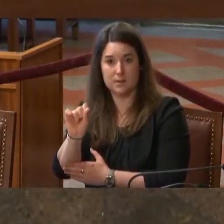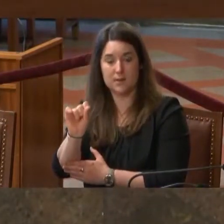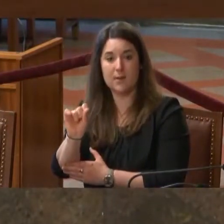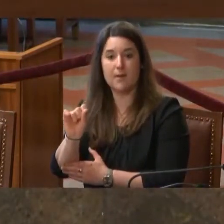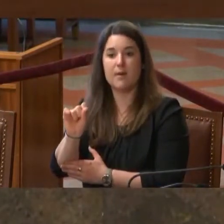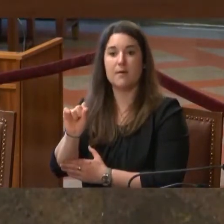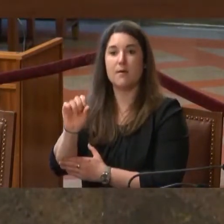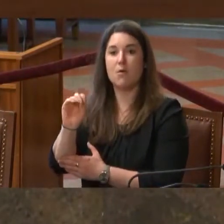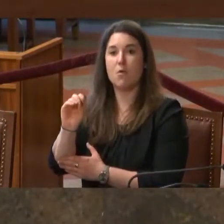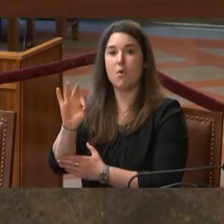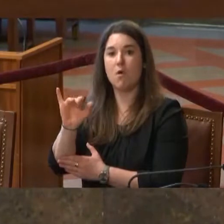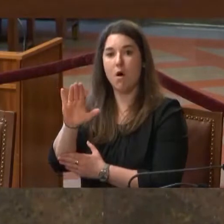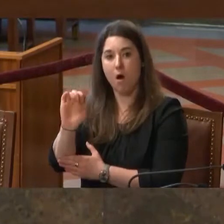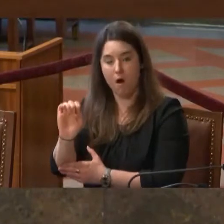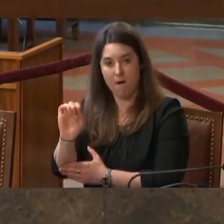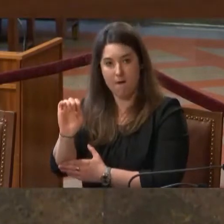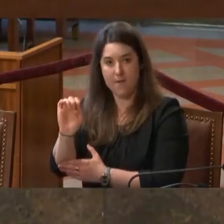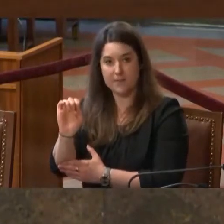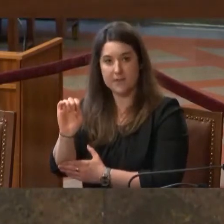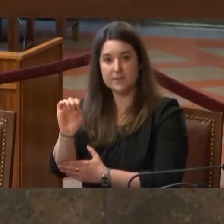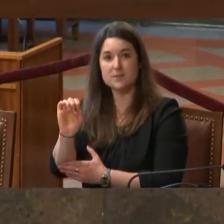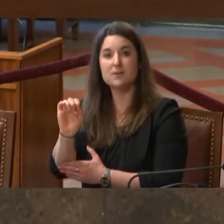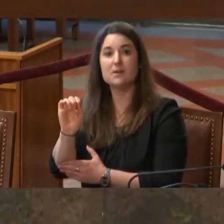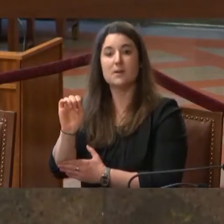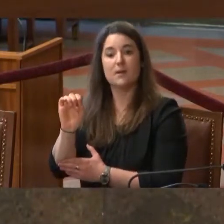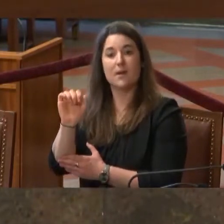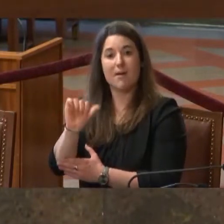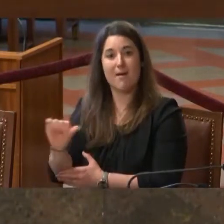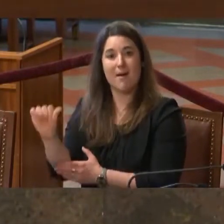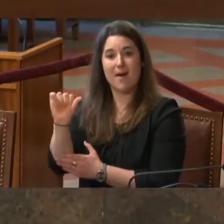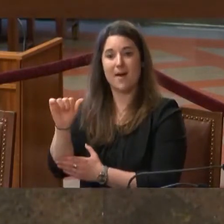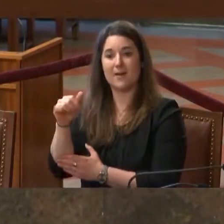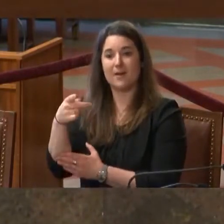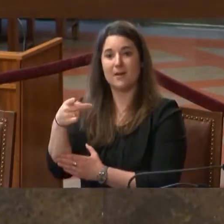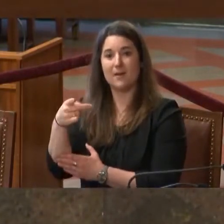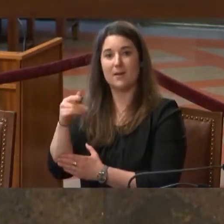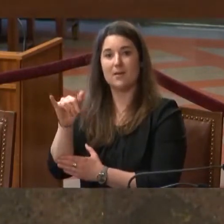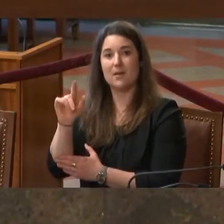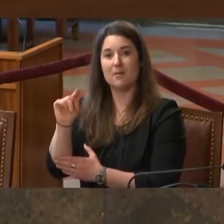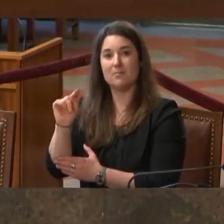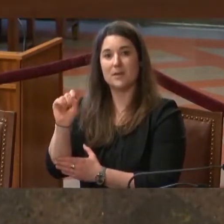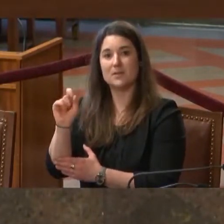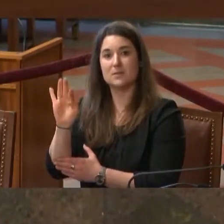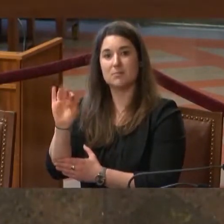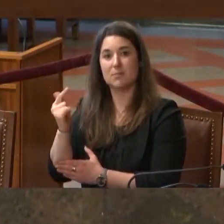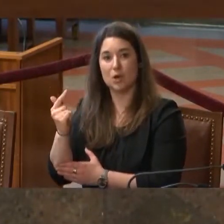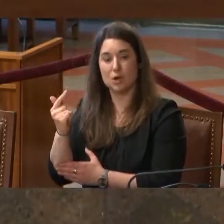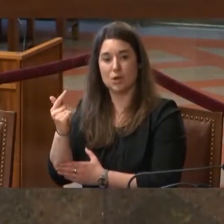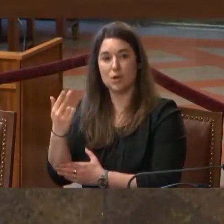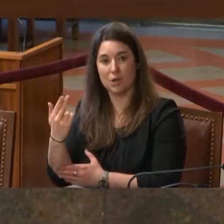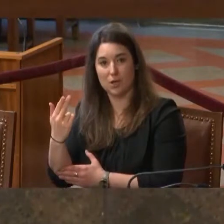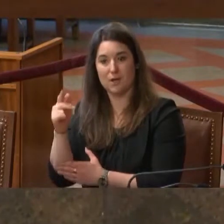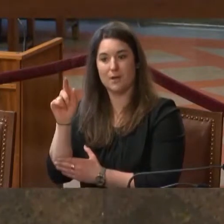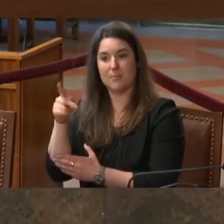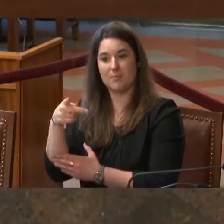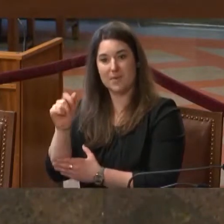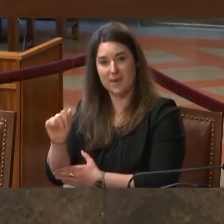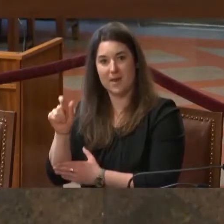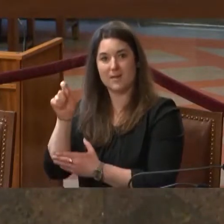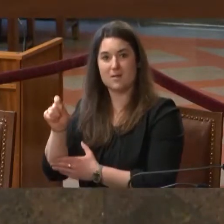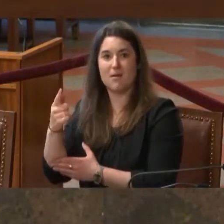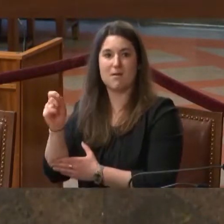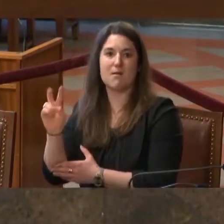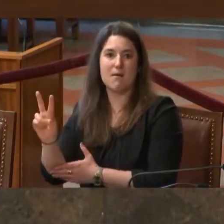C-L-E-R-K-S, office, O-F-F-I-C-E, at Pittsburgh, spelled out, all lowercase,